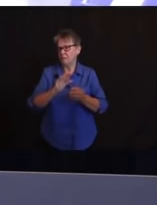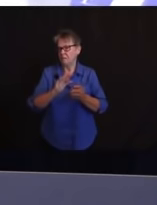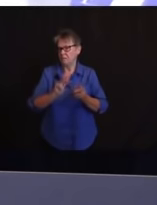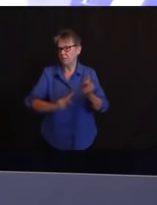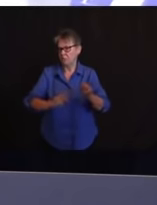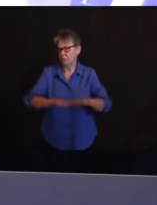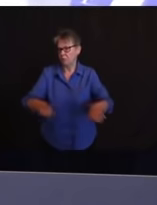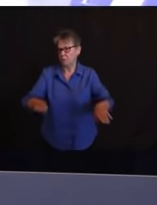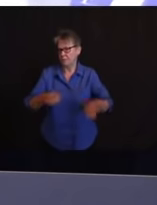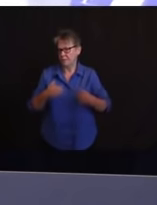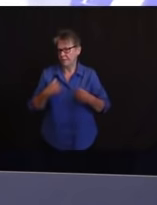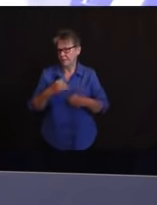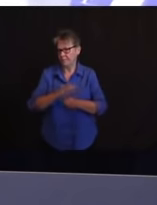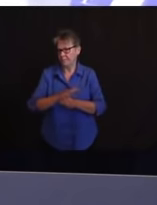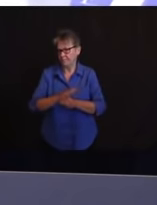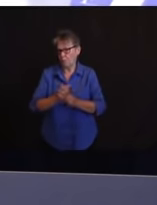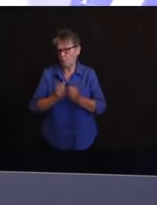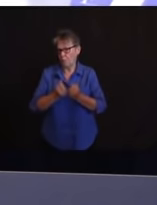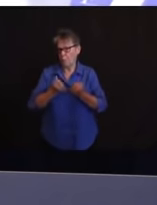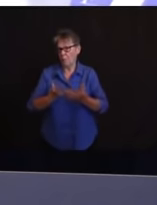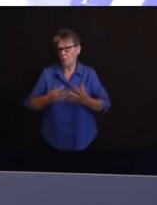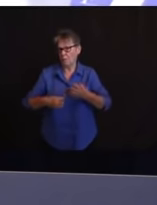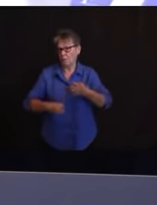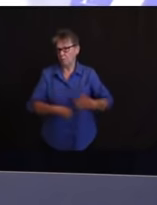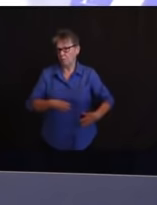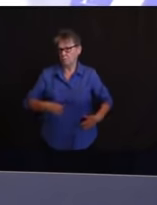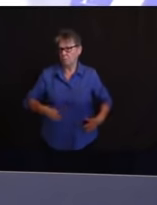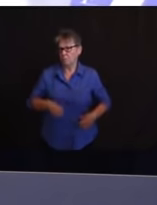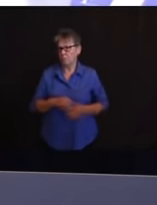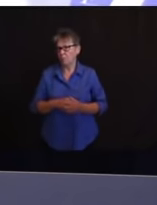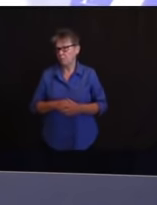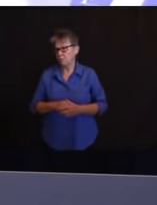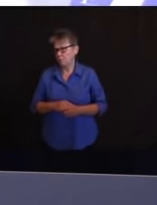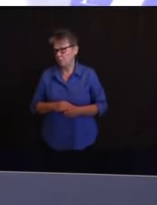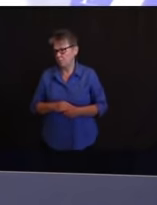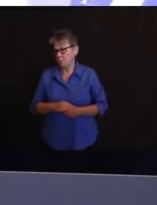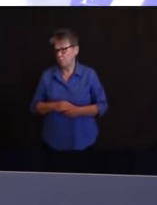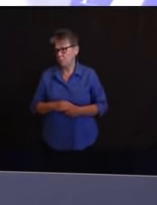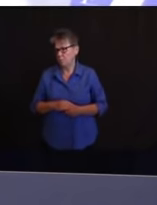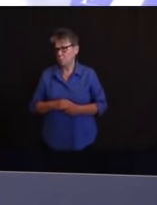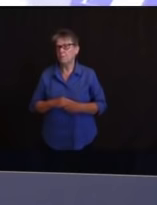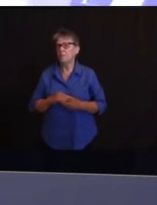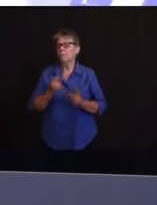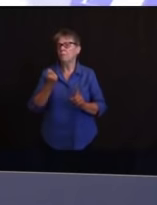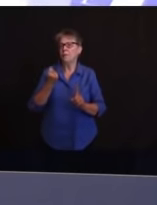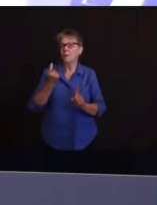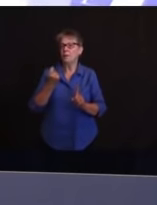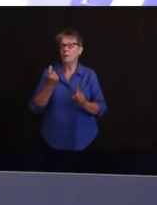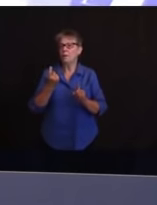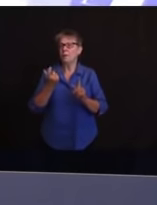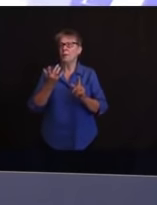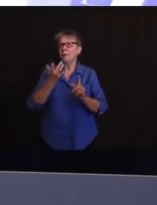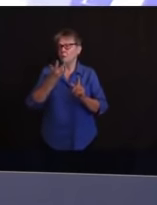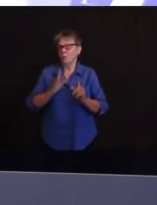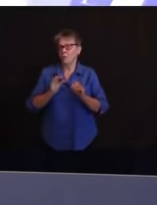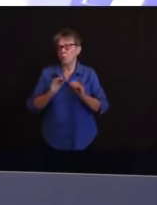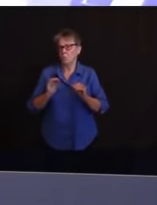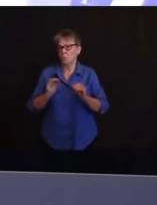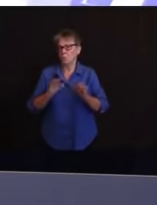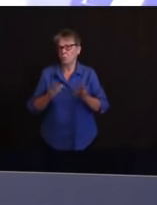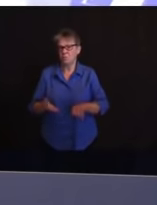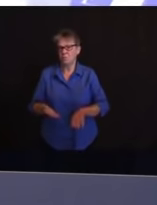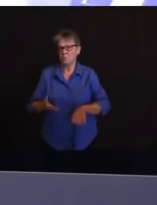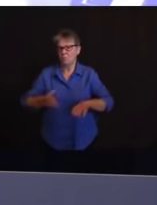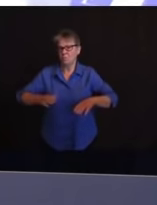positive. Fortunately, in New Jersey, there are no deaths reported at this time. The ages of the children range from